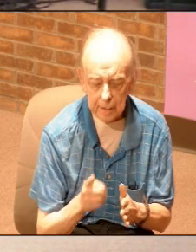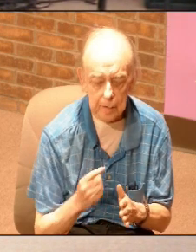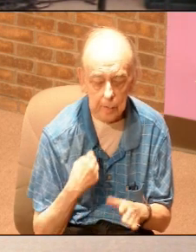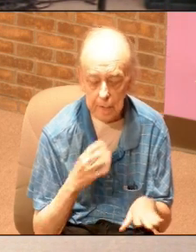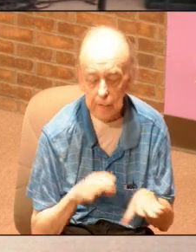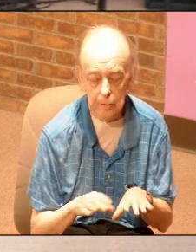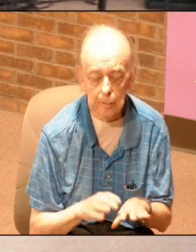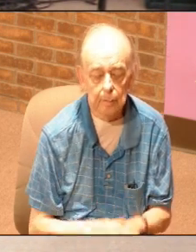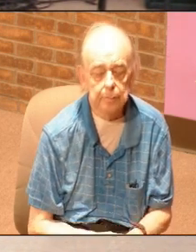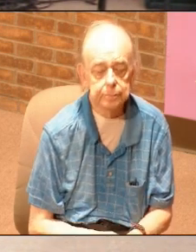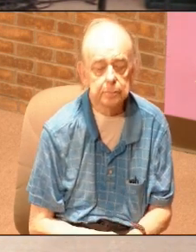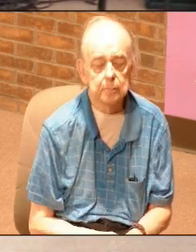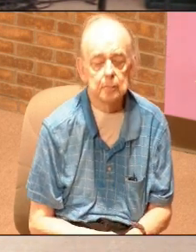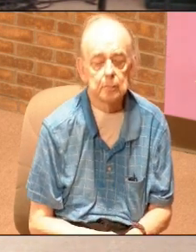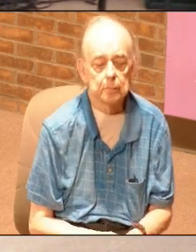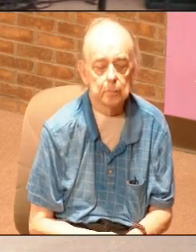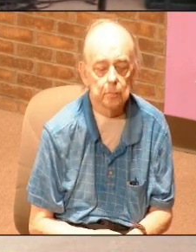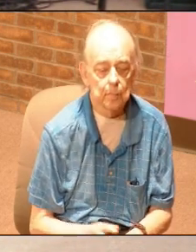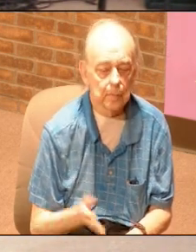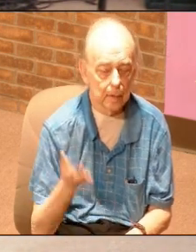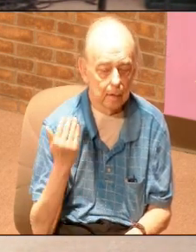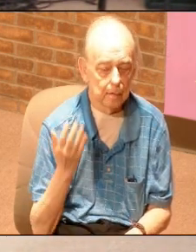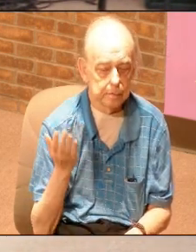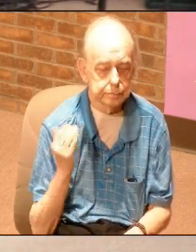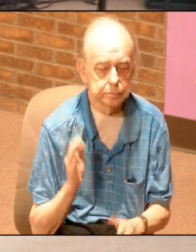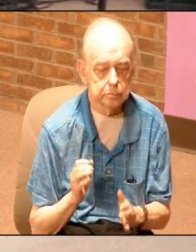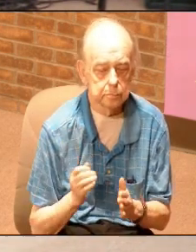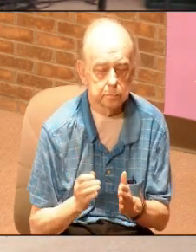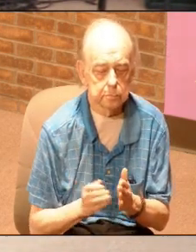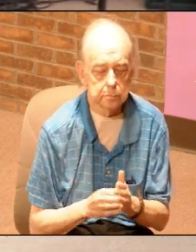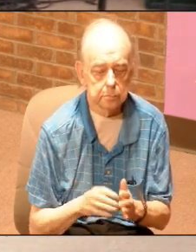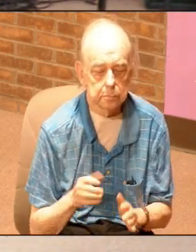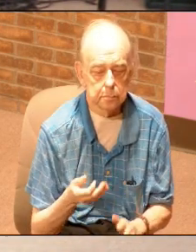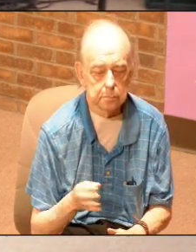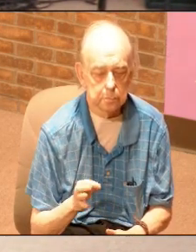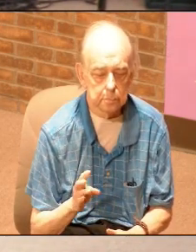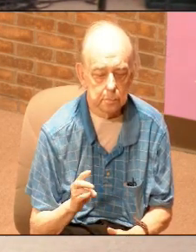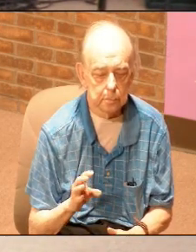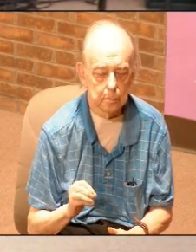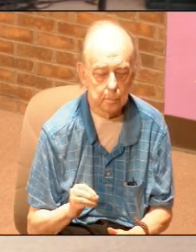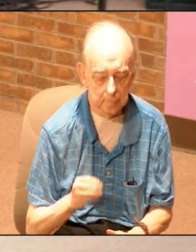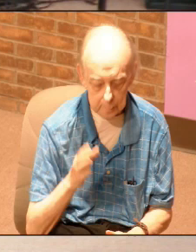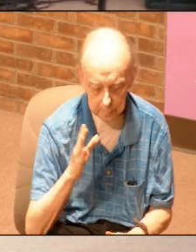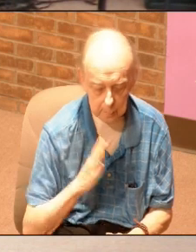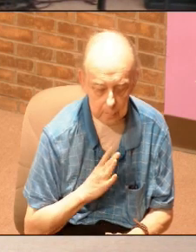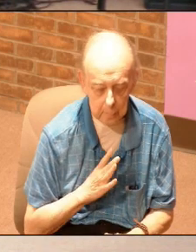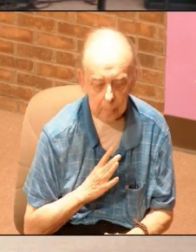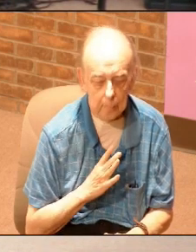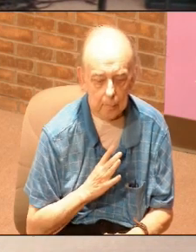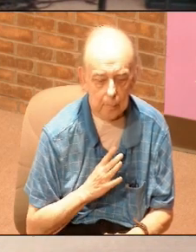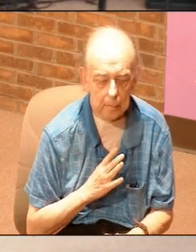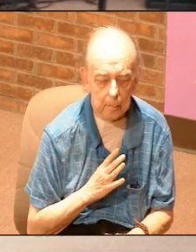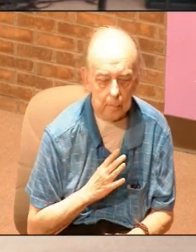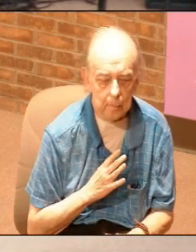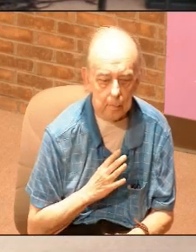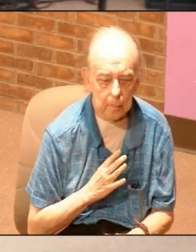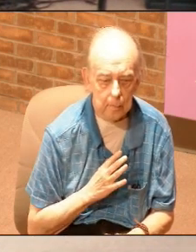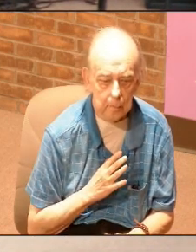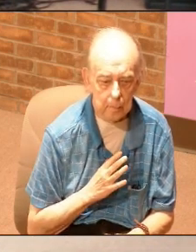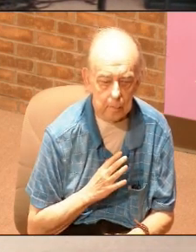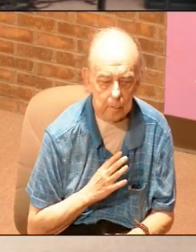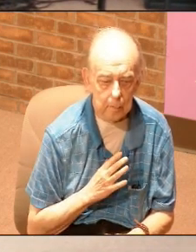can do. A long time ago, back in the 1970s, there was a young guy by the name of